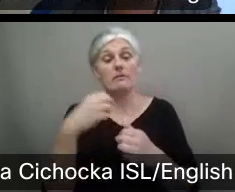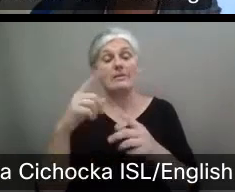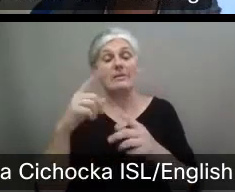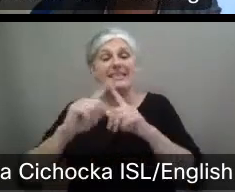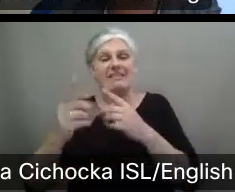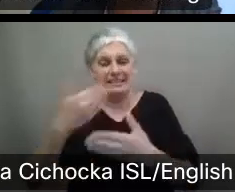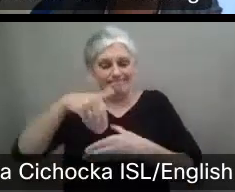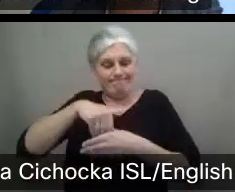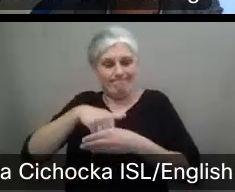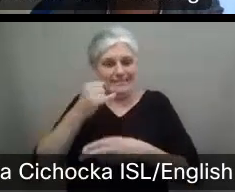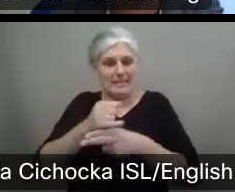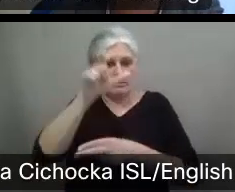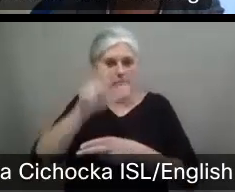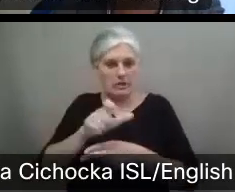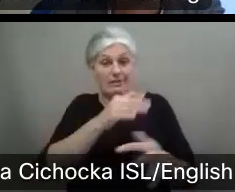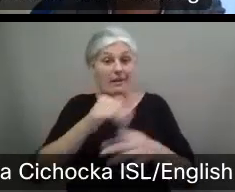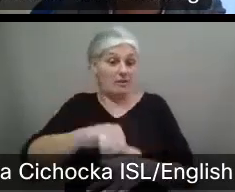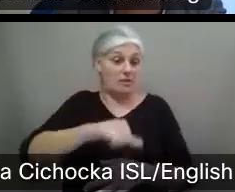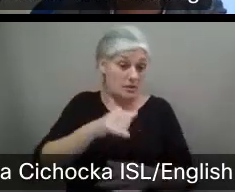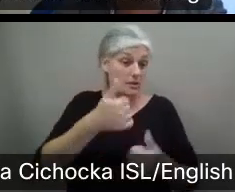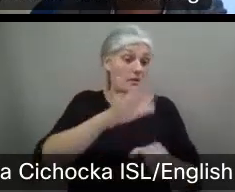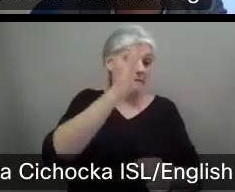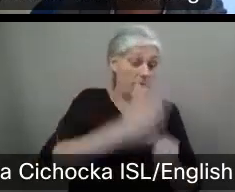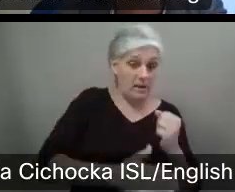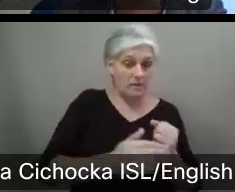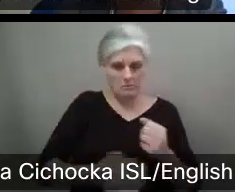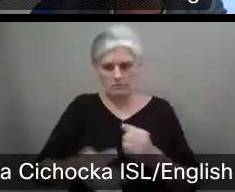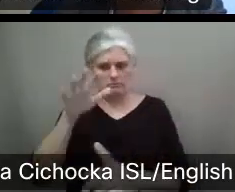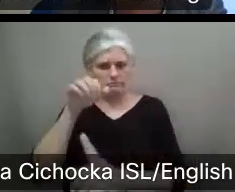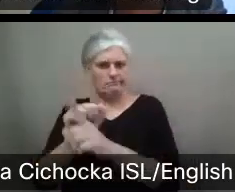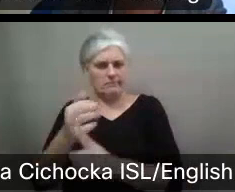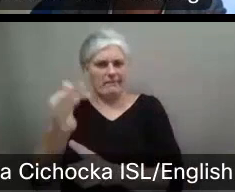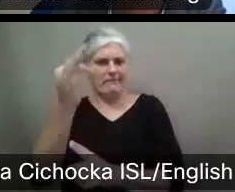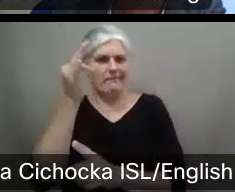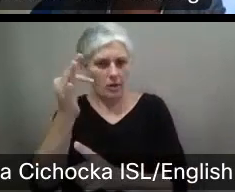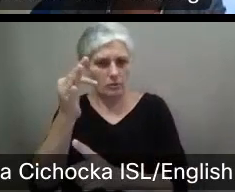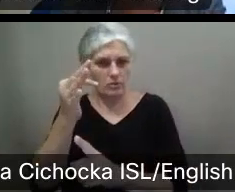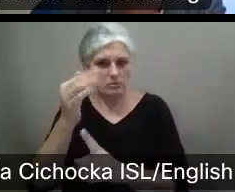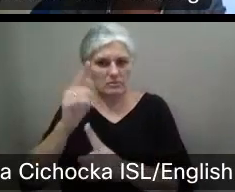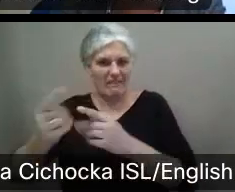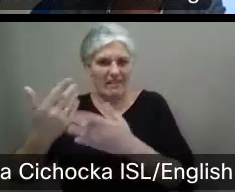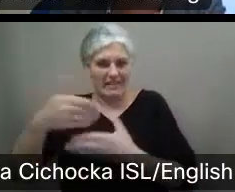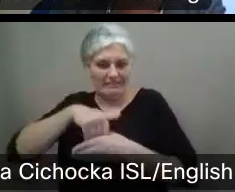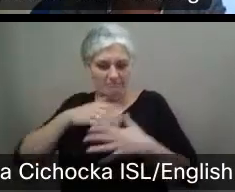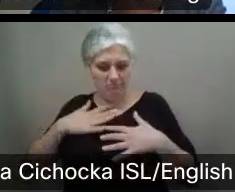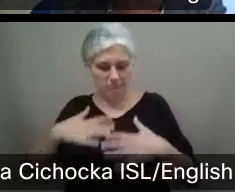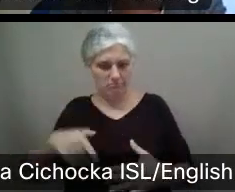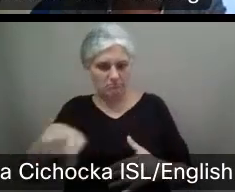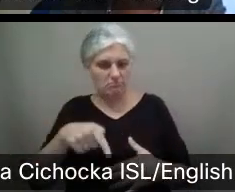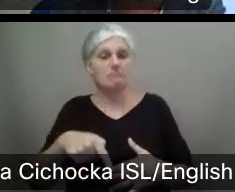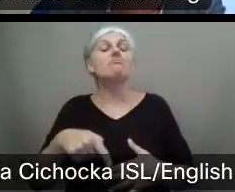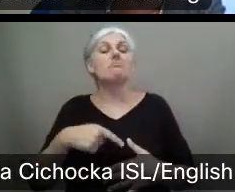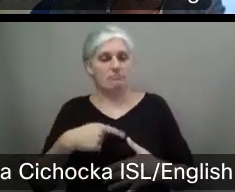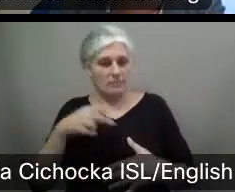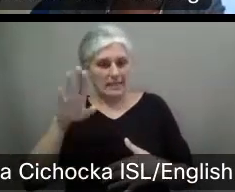in a patient after surgery, resulting in an unanticipated death which did not arise from or was a consequence of an